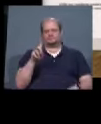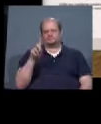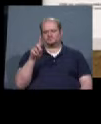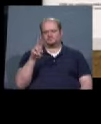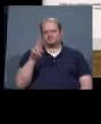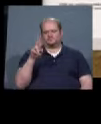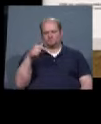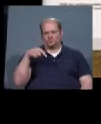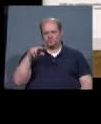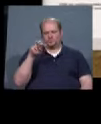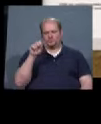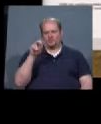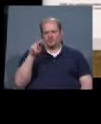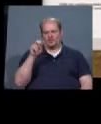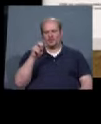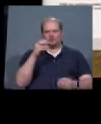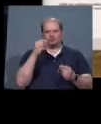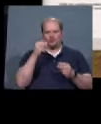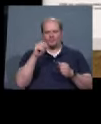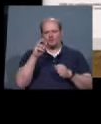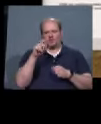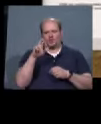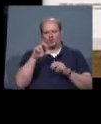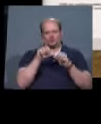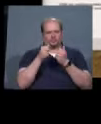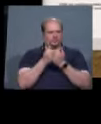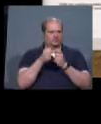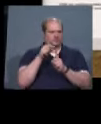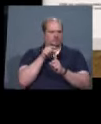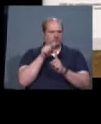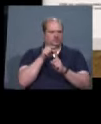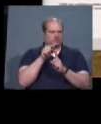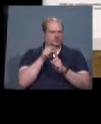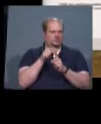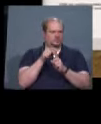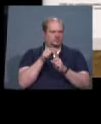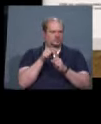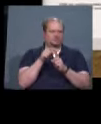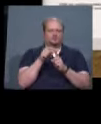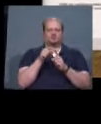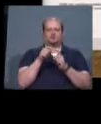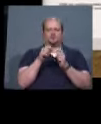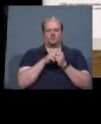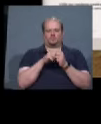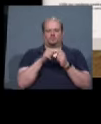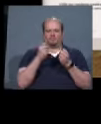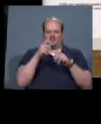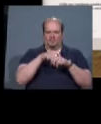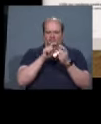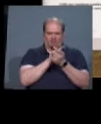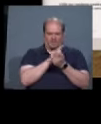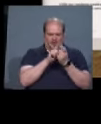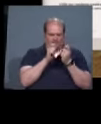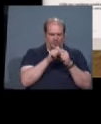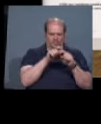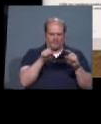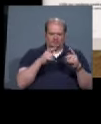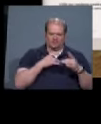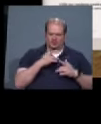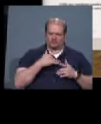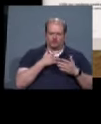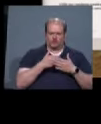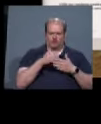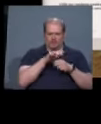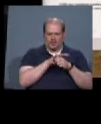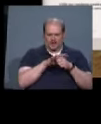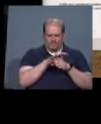Duquesne Property Owners Association, and she we've met with her on many times, met with concerned